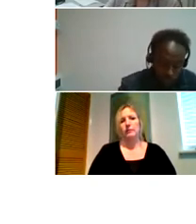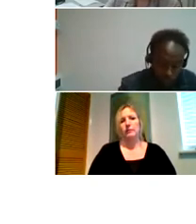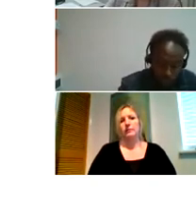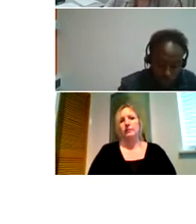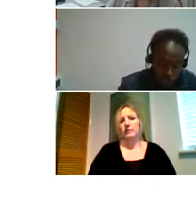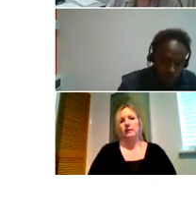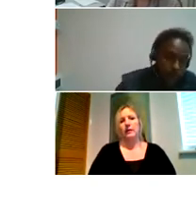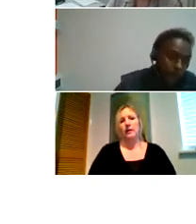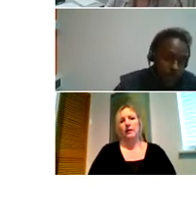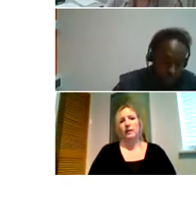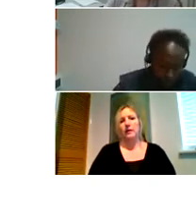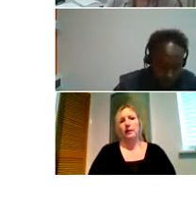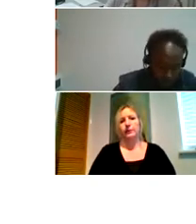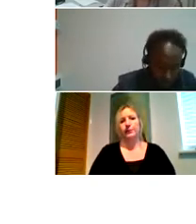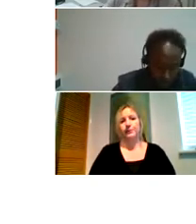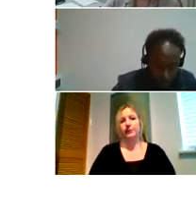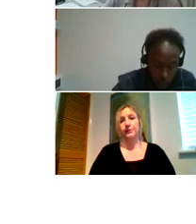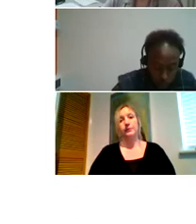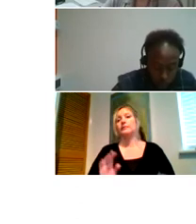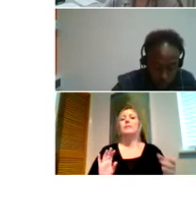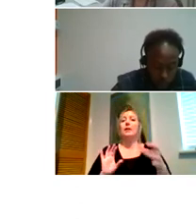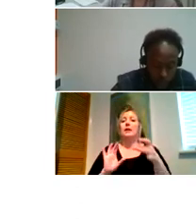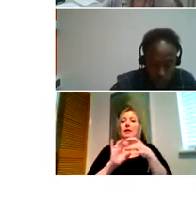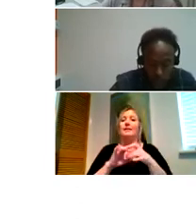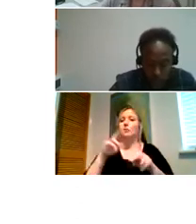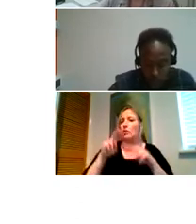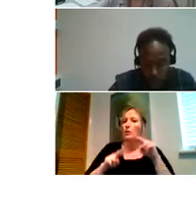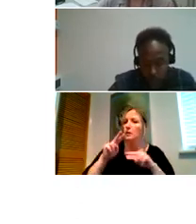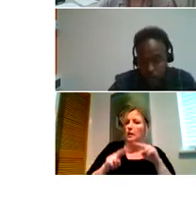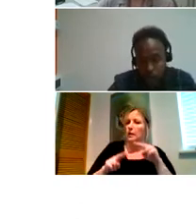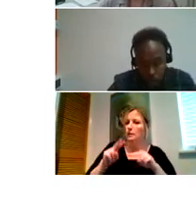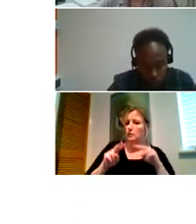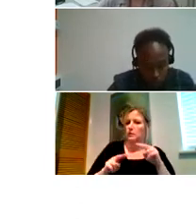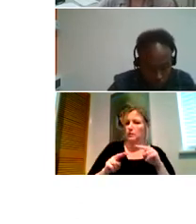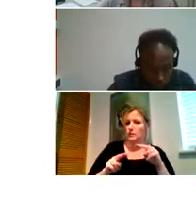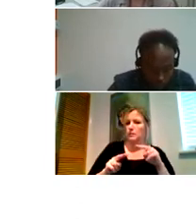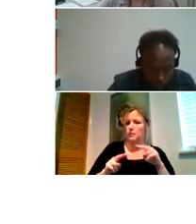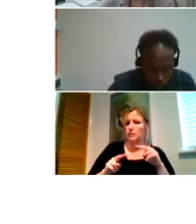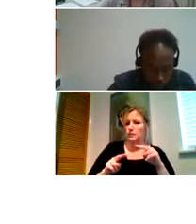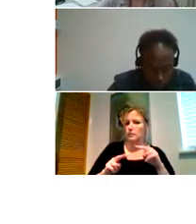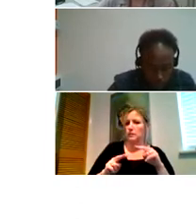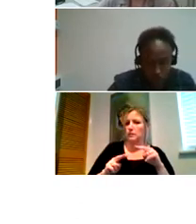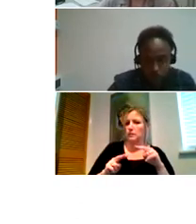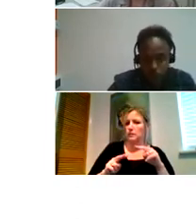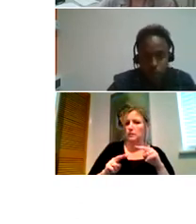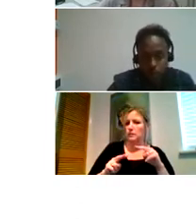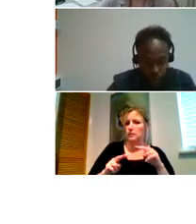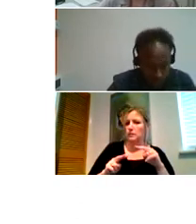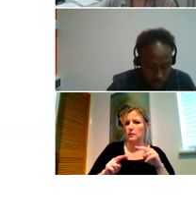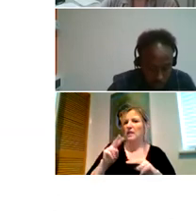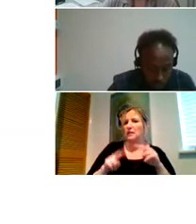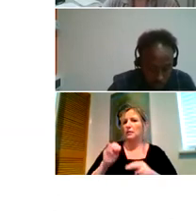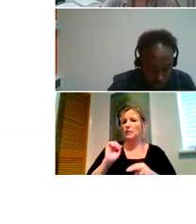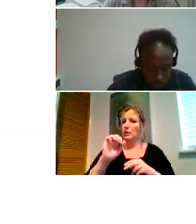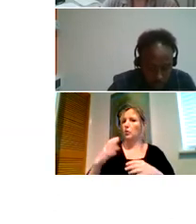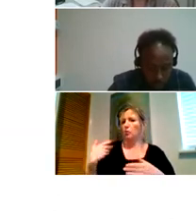diagnostics results at the beginning of your course and also based on previous